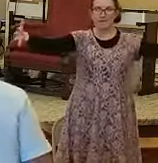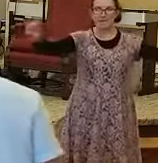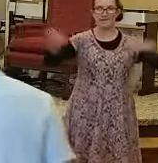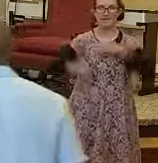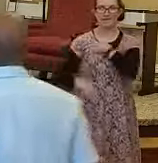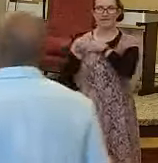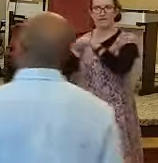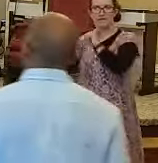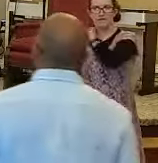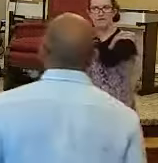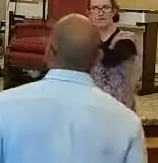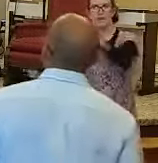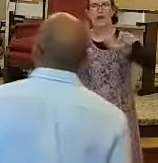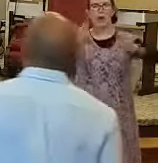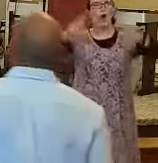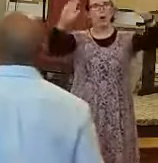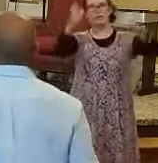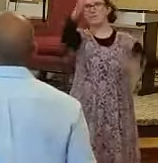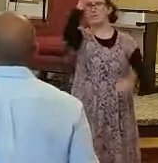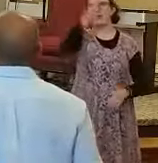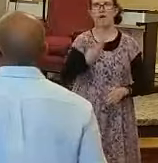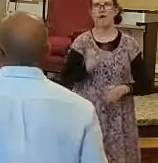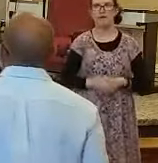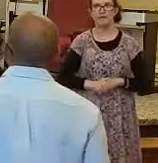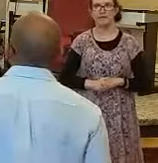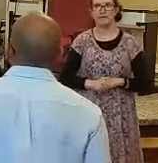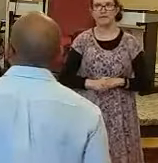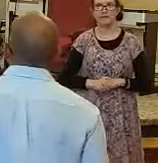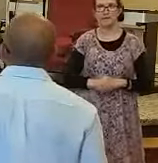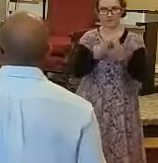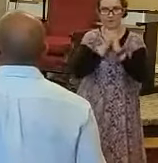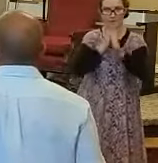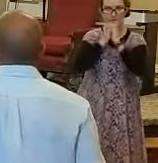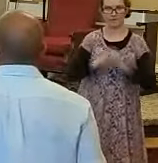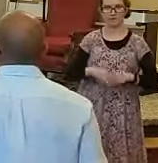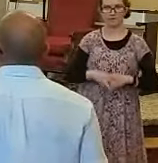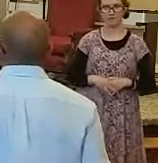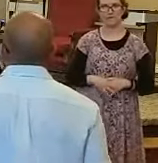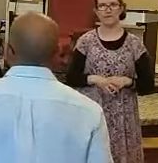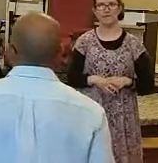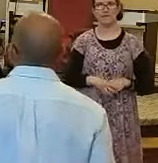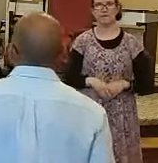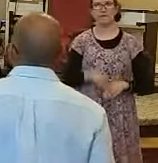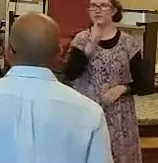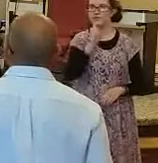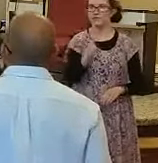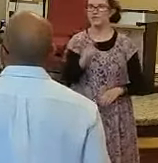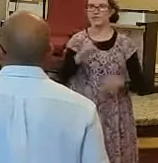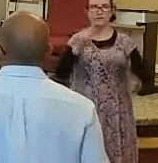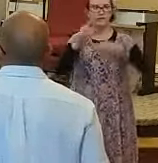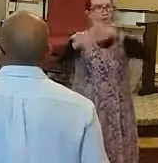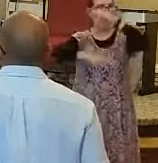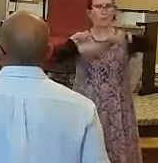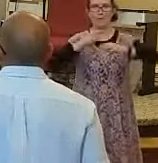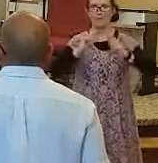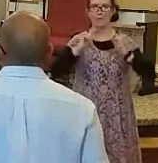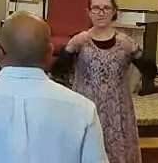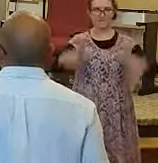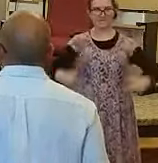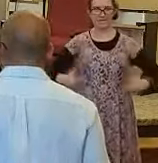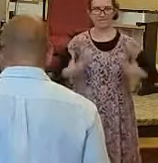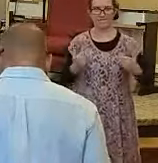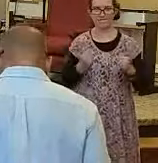is, just how awesome God is. Amen. Yes, amen. Hallelujah. That he literally spoke the world into